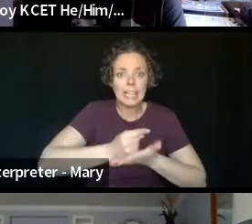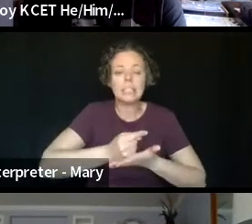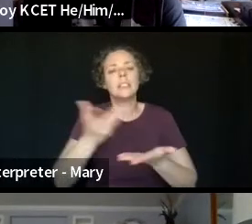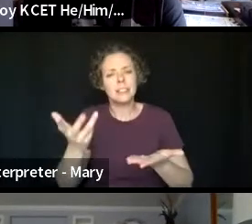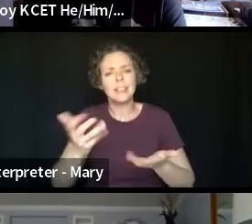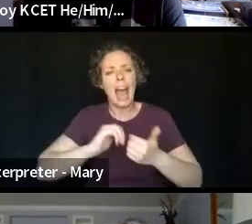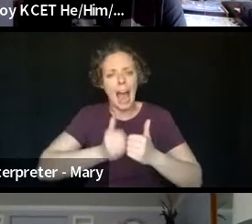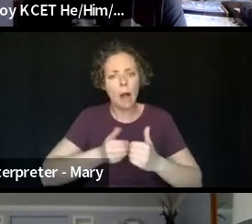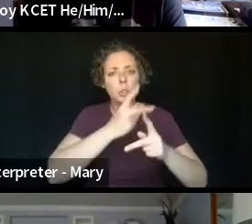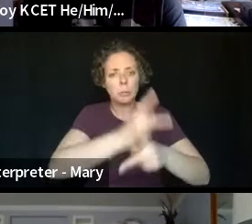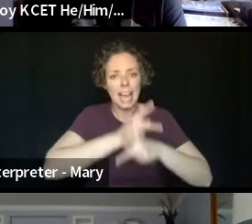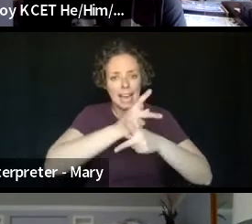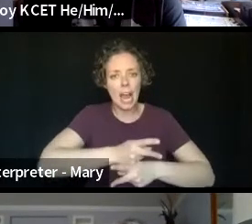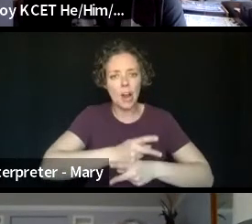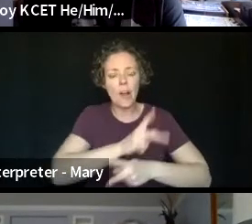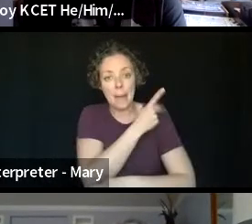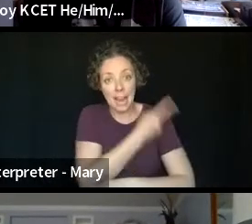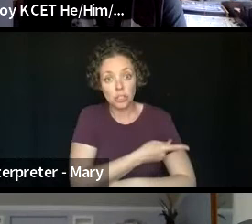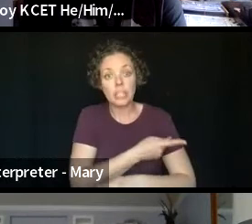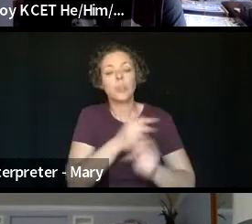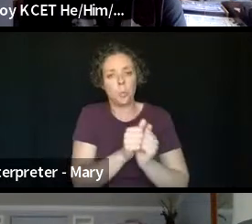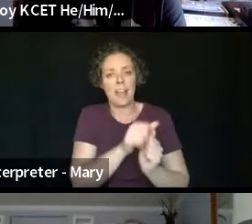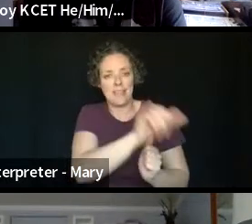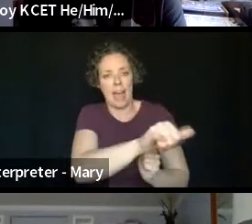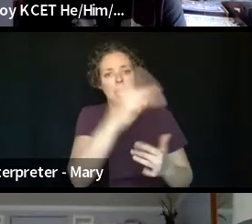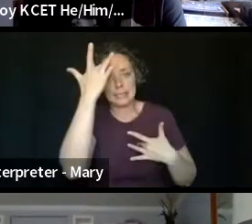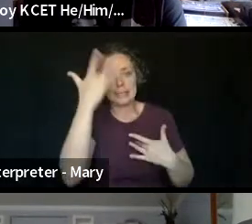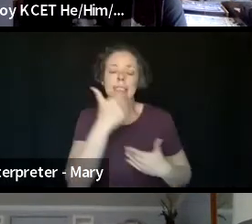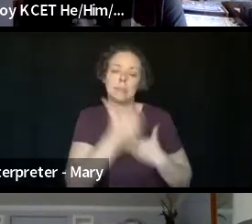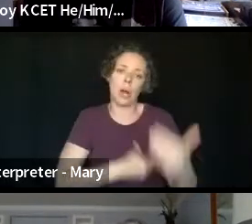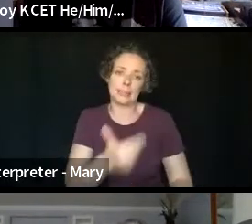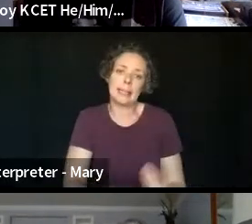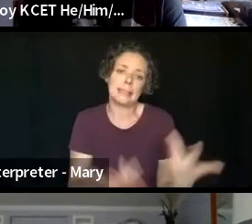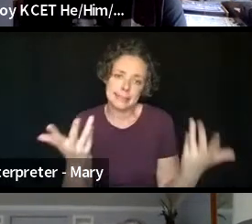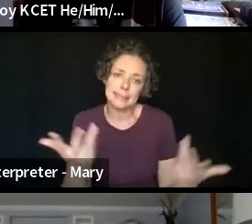take care of patients with that disease process.